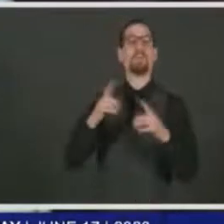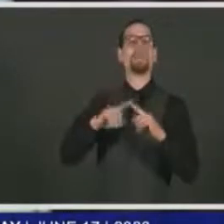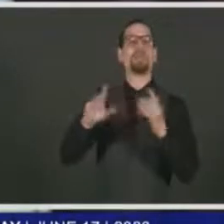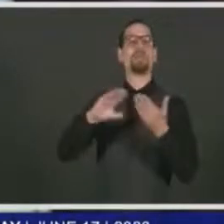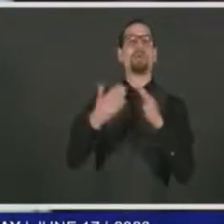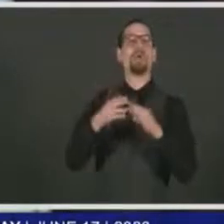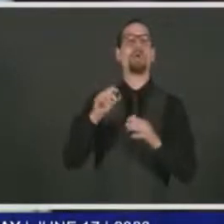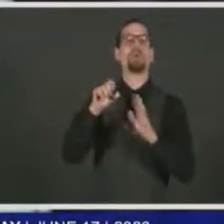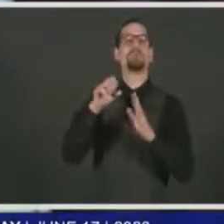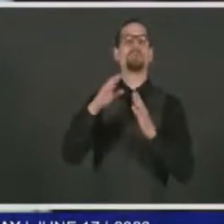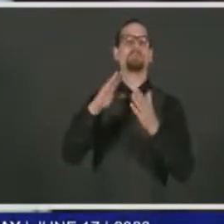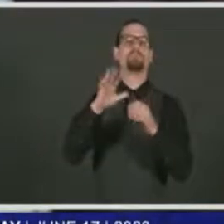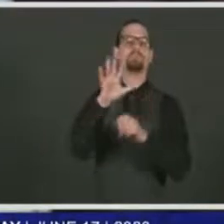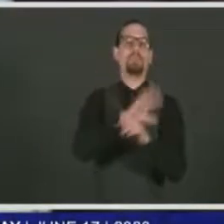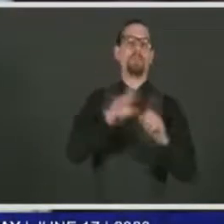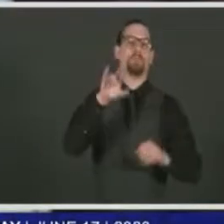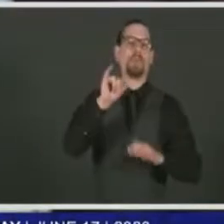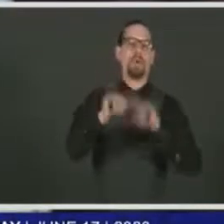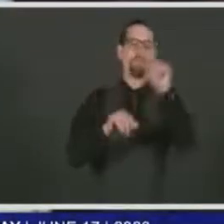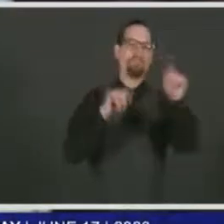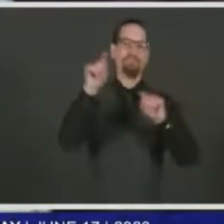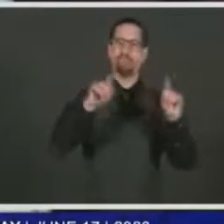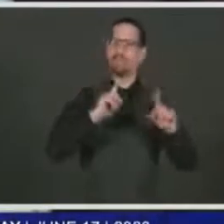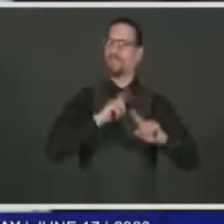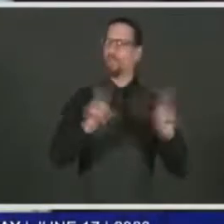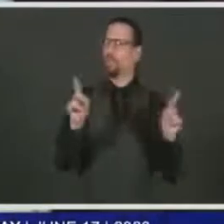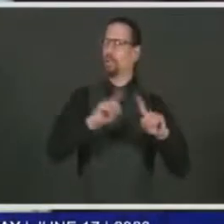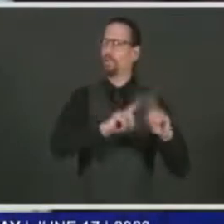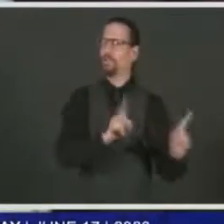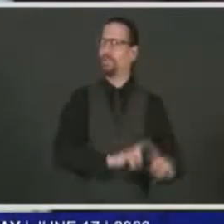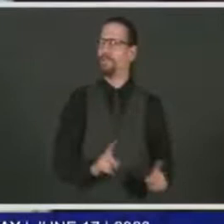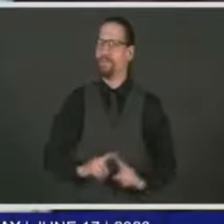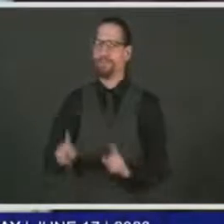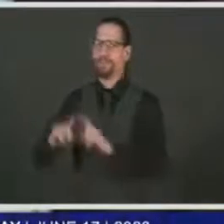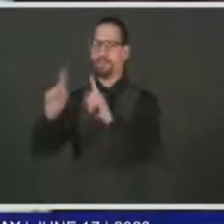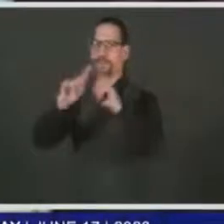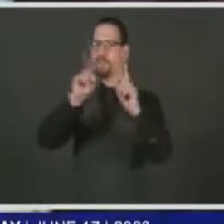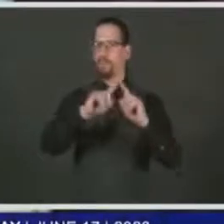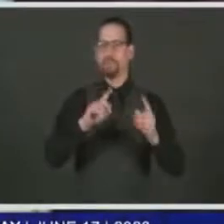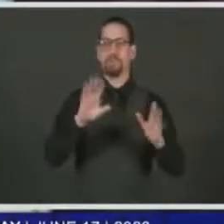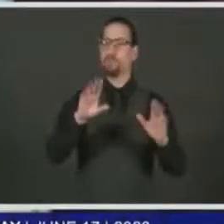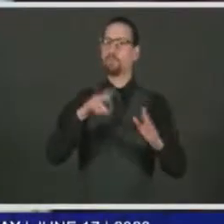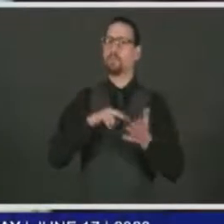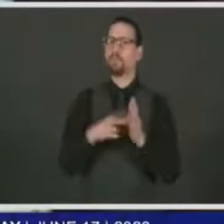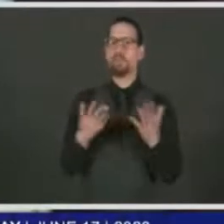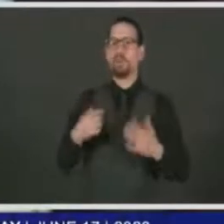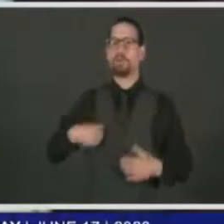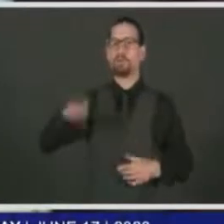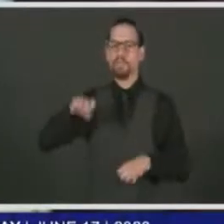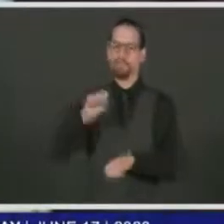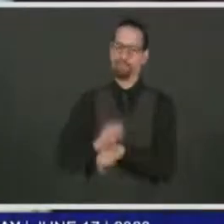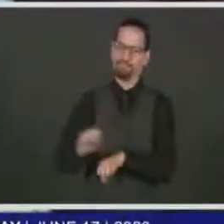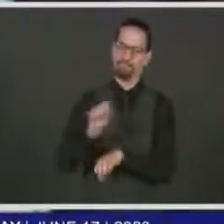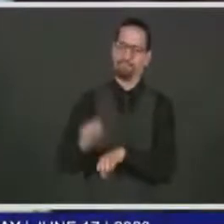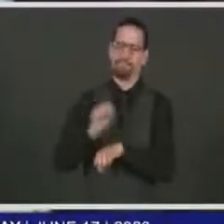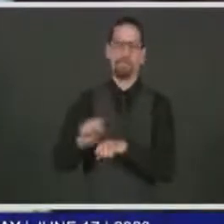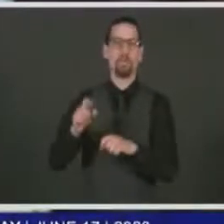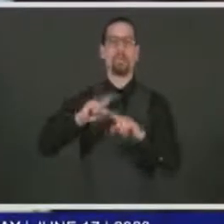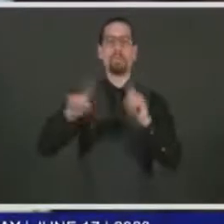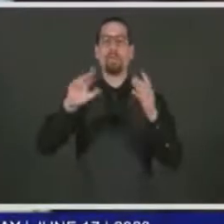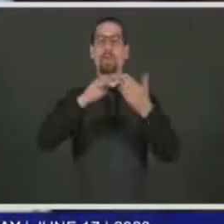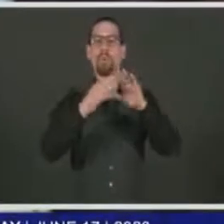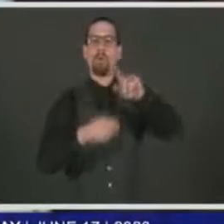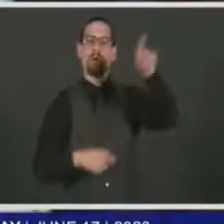partners in education and very closely with our high density communities to make sure that students,